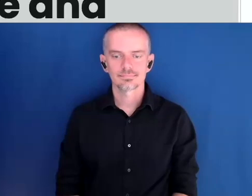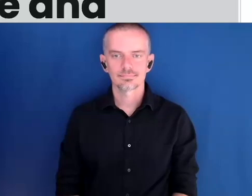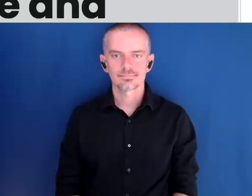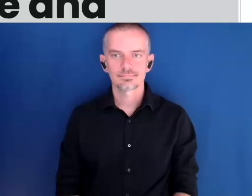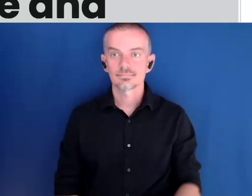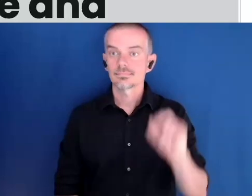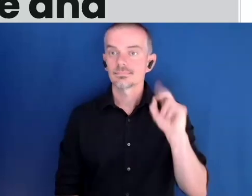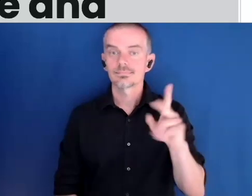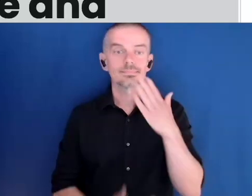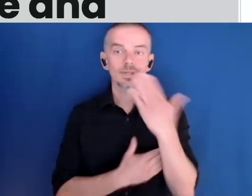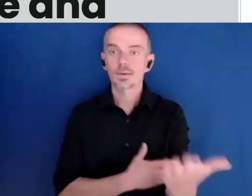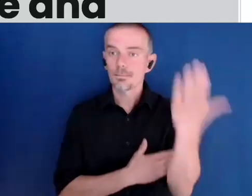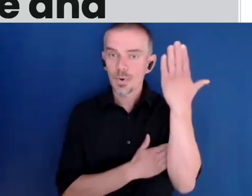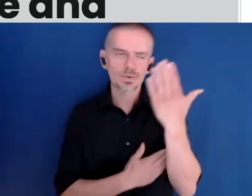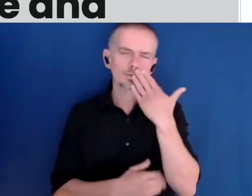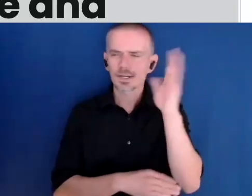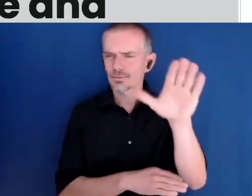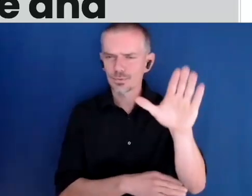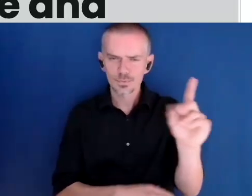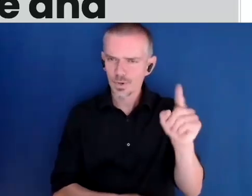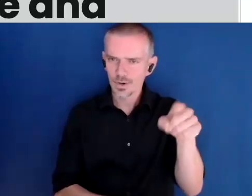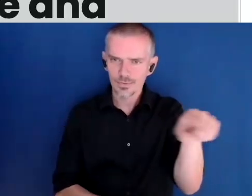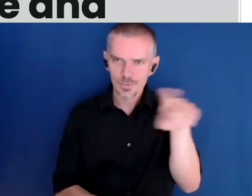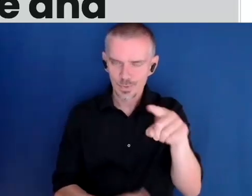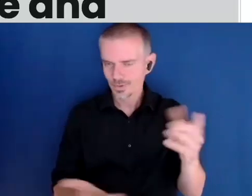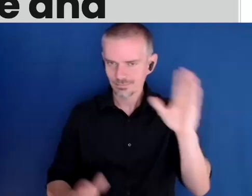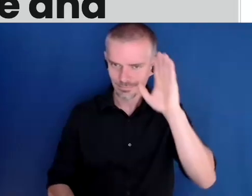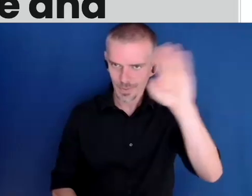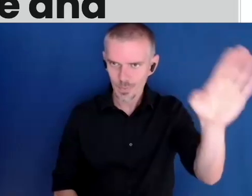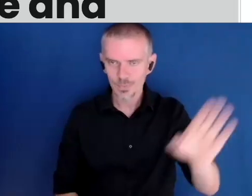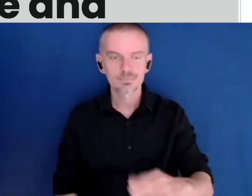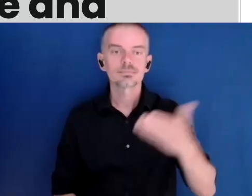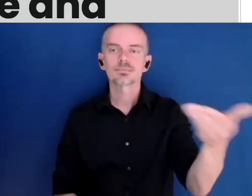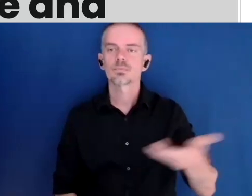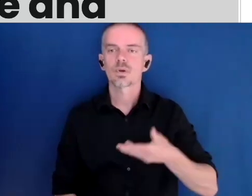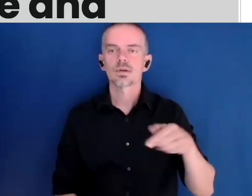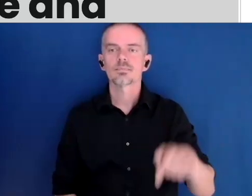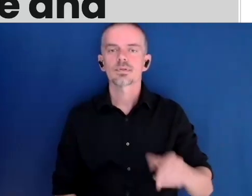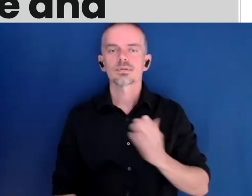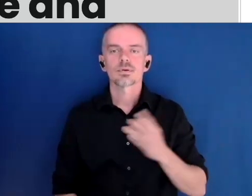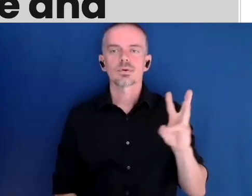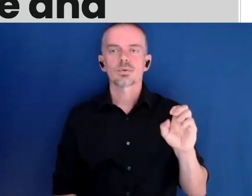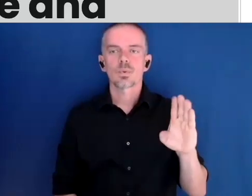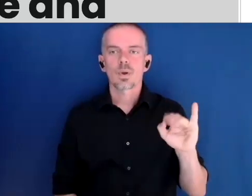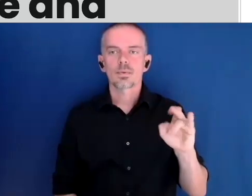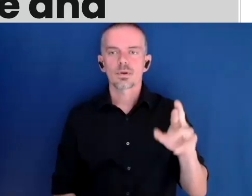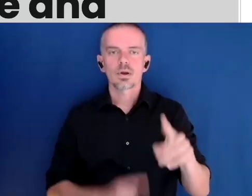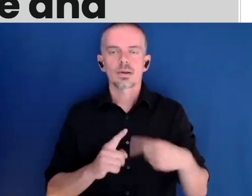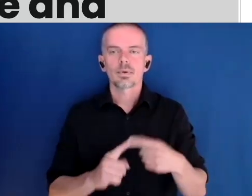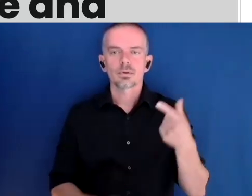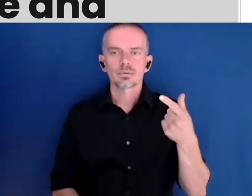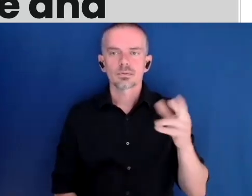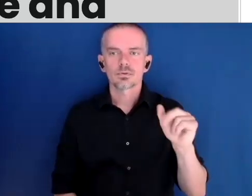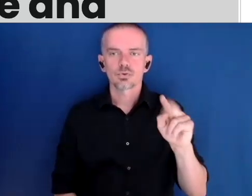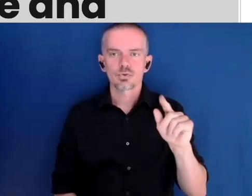Alrighty, good morning or good afternoon, wherever you are. Welcome to our webinar about grants and